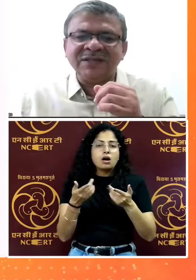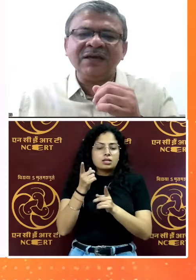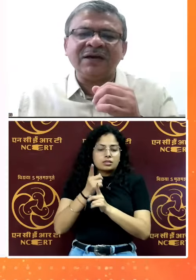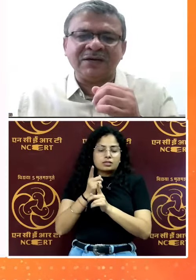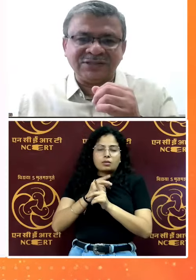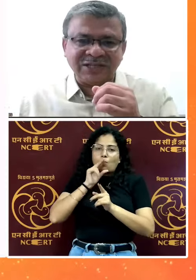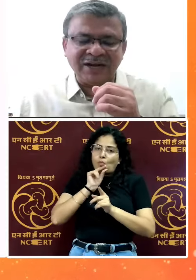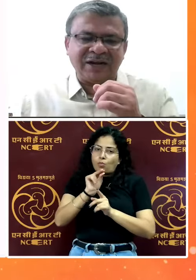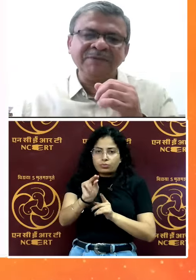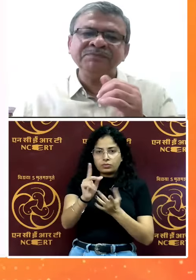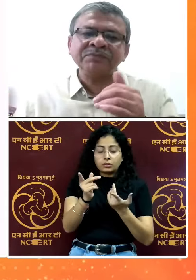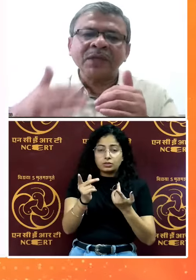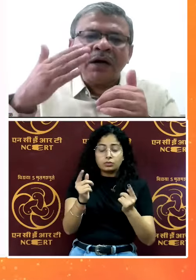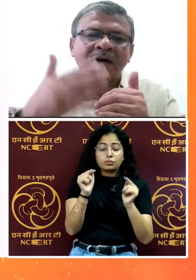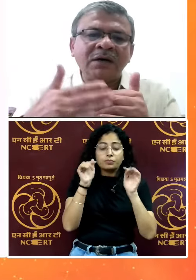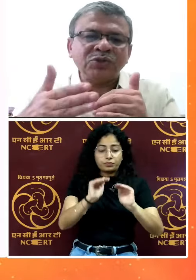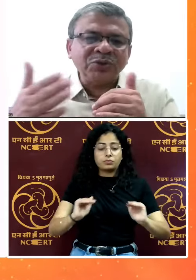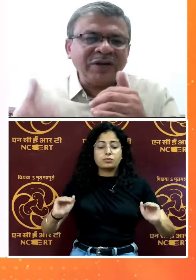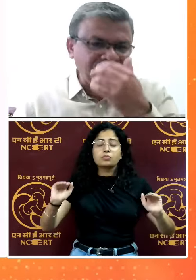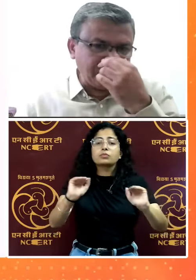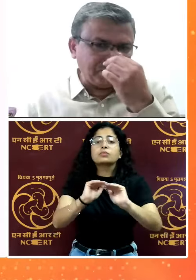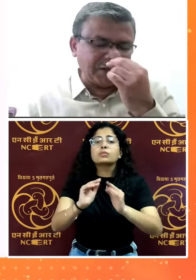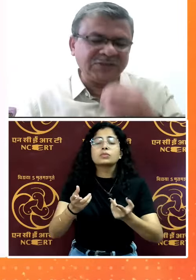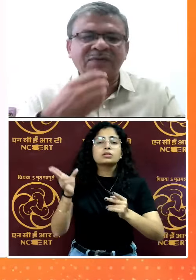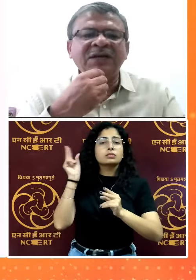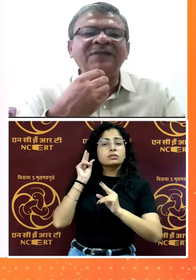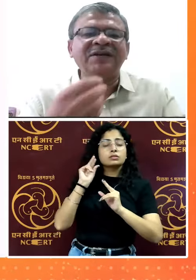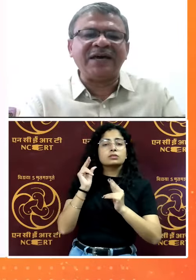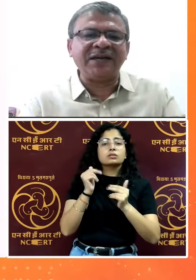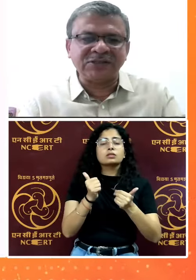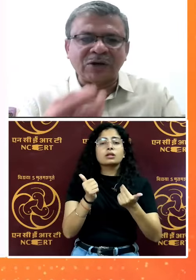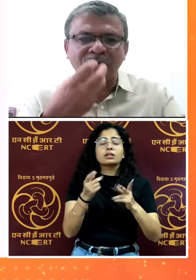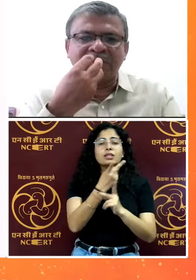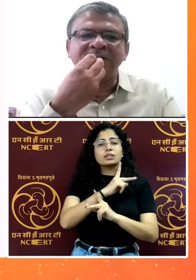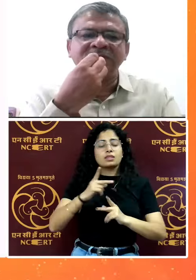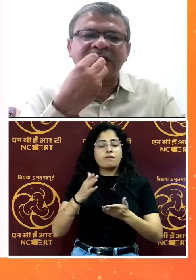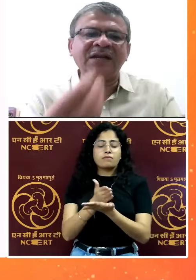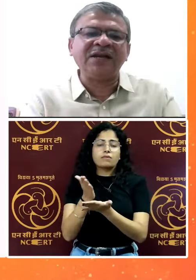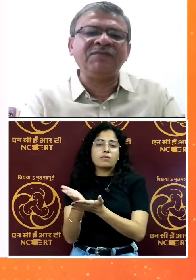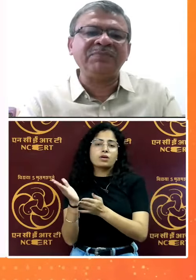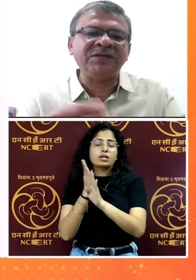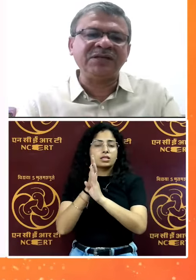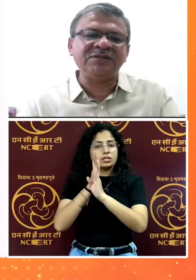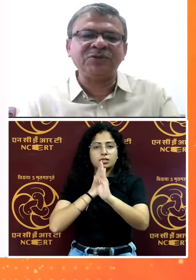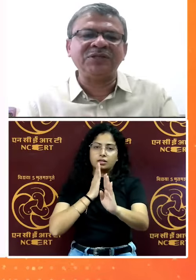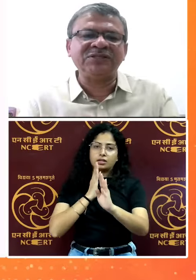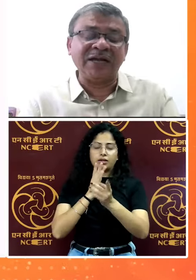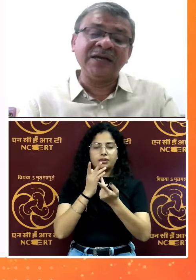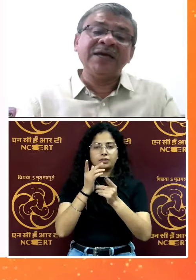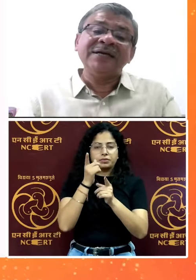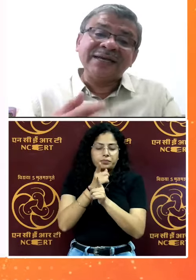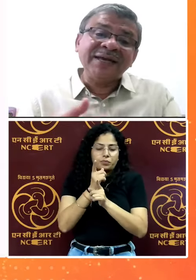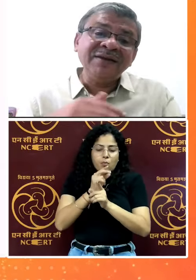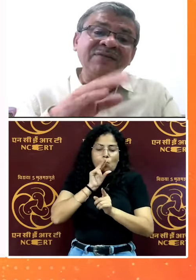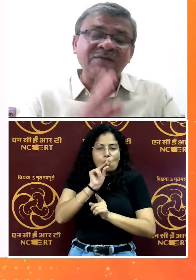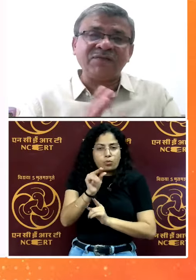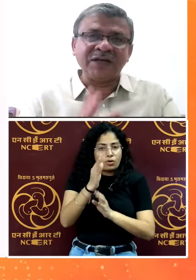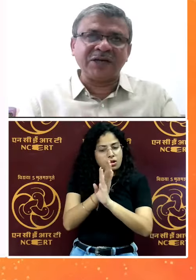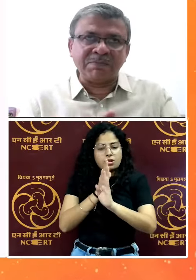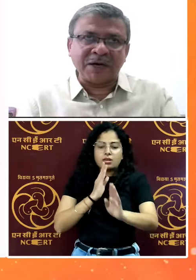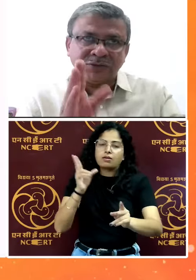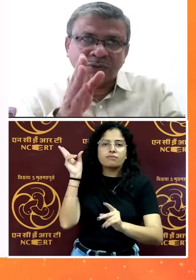reaches the children through different paths. One is the direct sound path, directly from the teacher to the child. Second